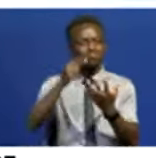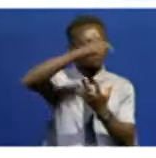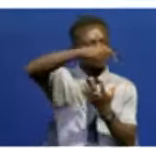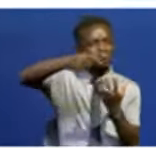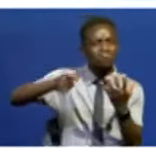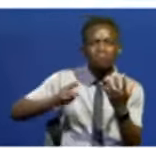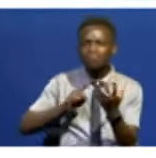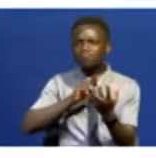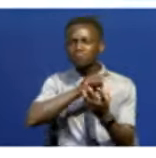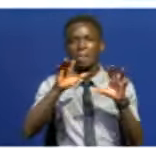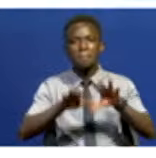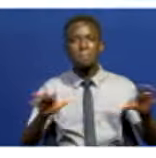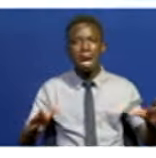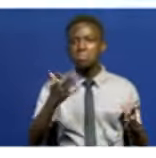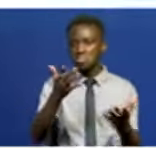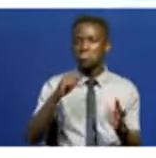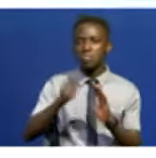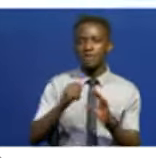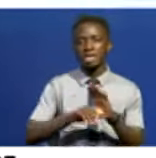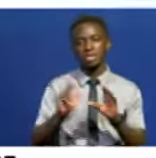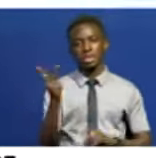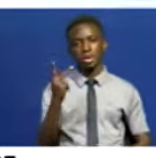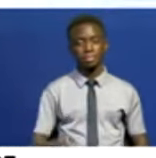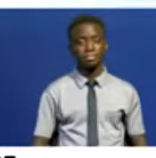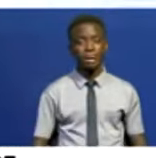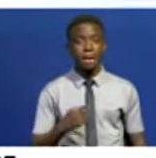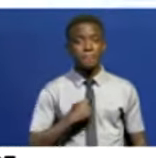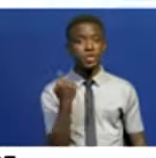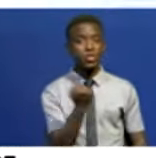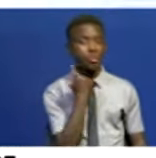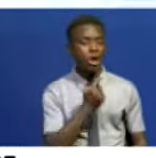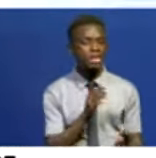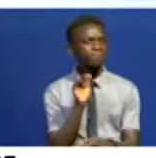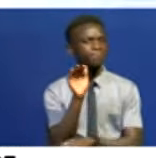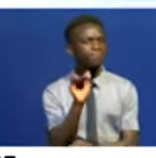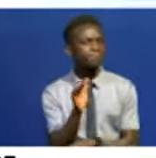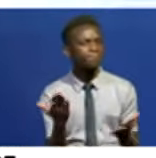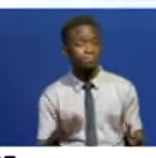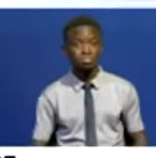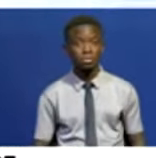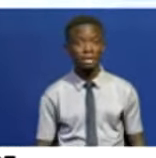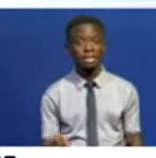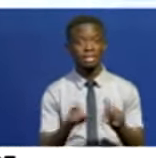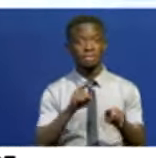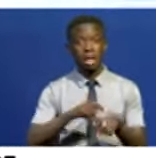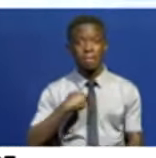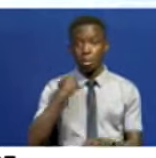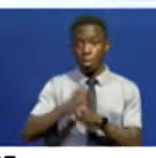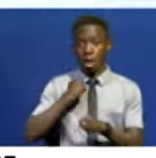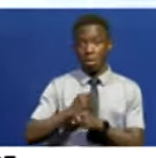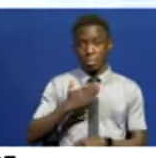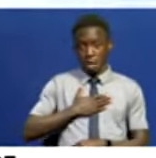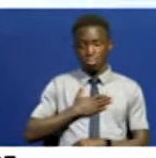Kenya. My only request to you is that as I do my part, you do